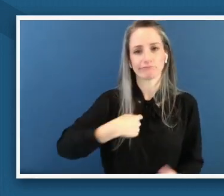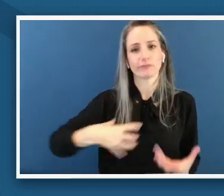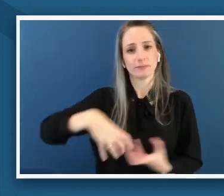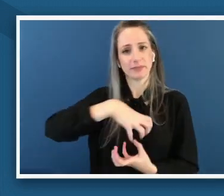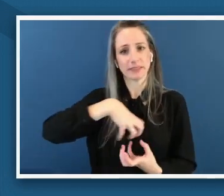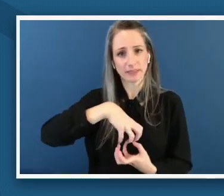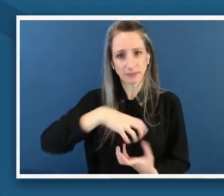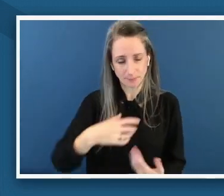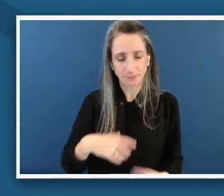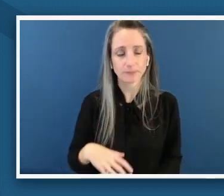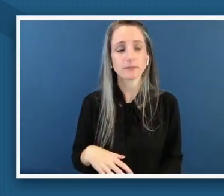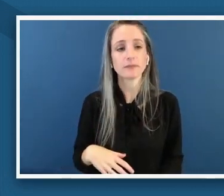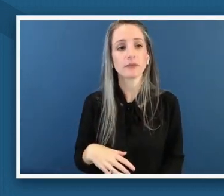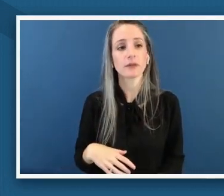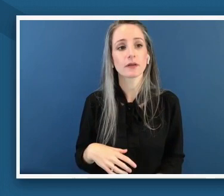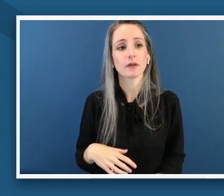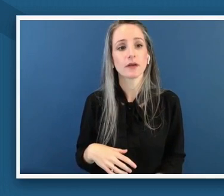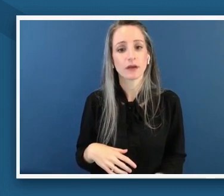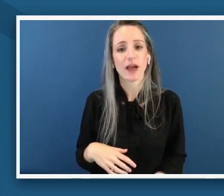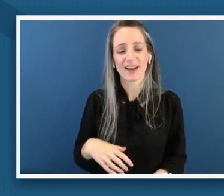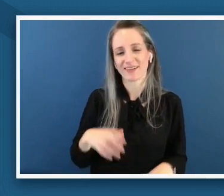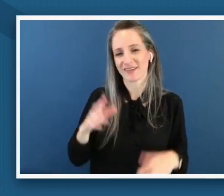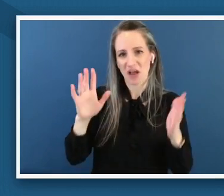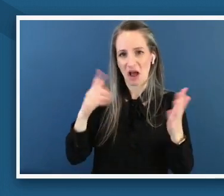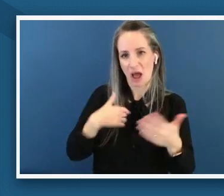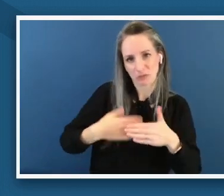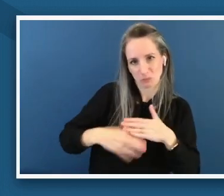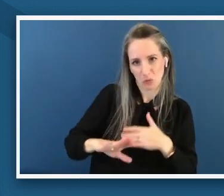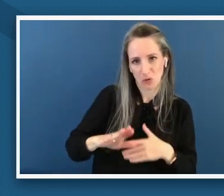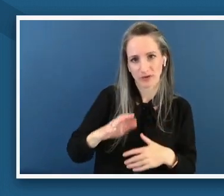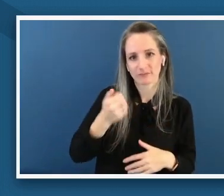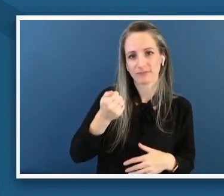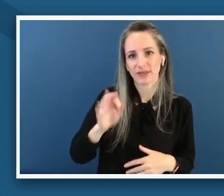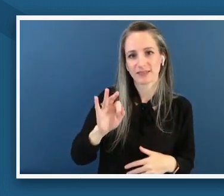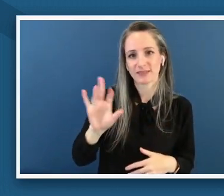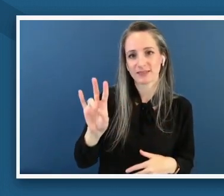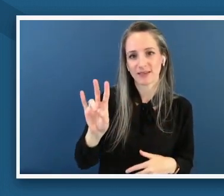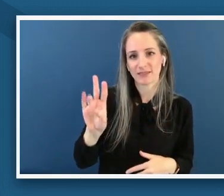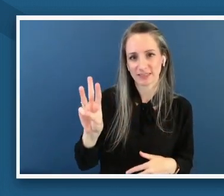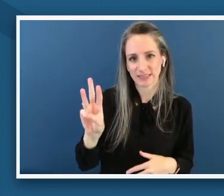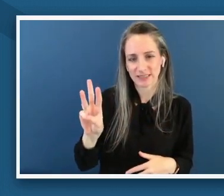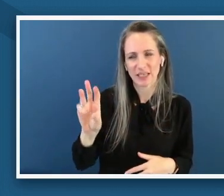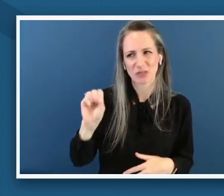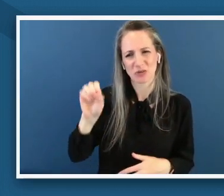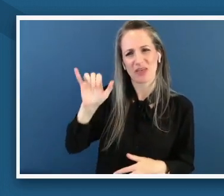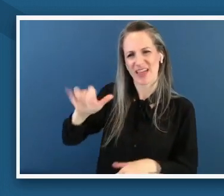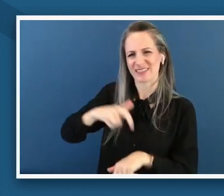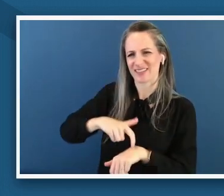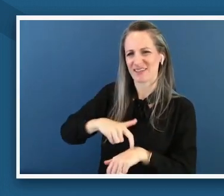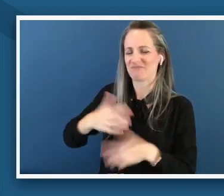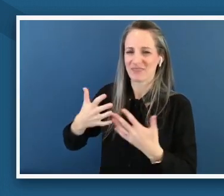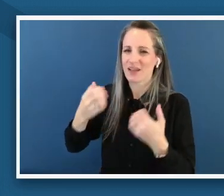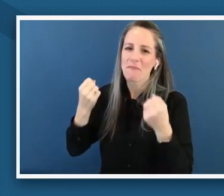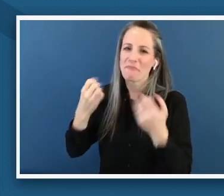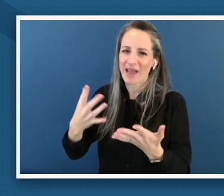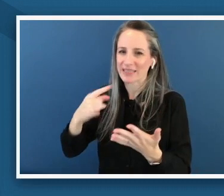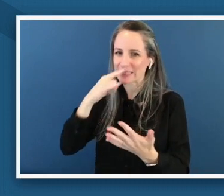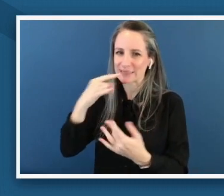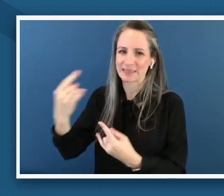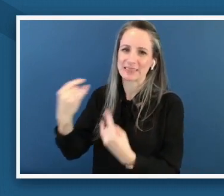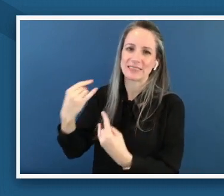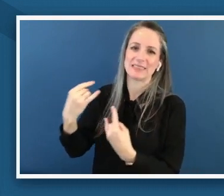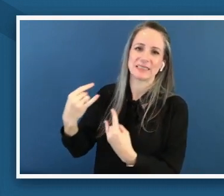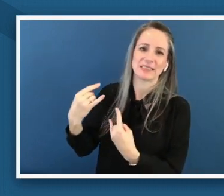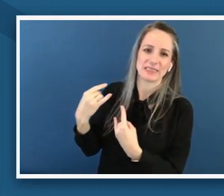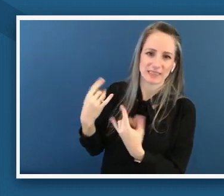at that time, I'll give away my age. I was born in 76. So there's just a lot of things for kids to tease me about. And I just remember, but in